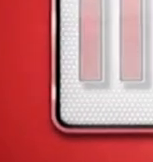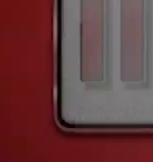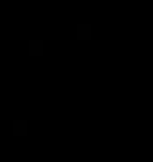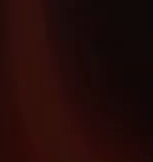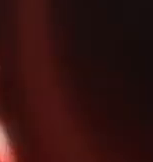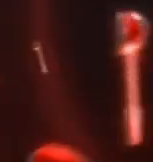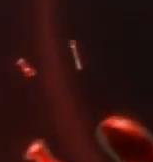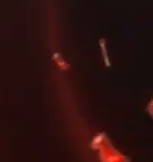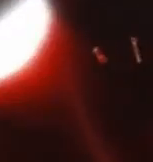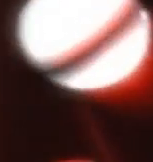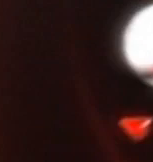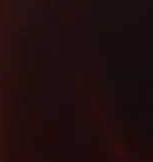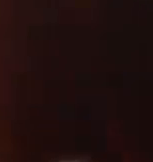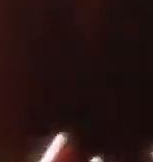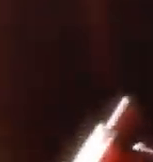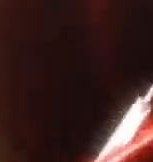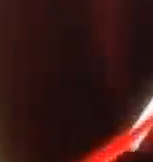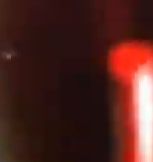hot.